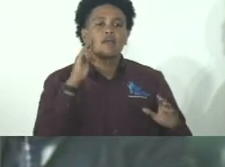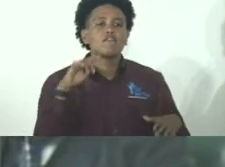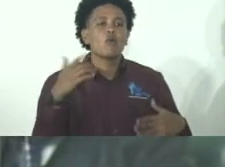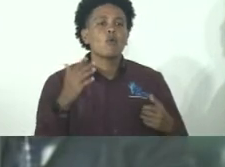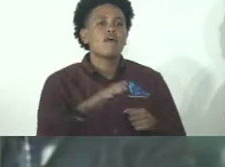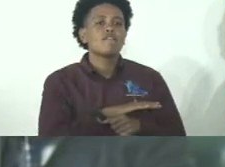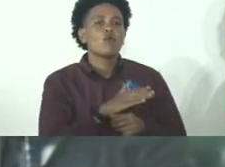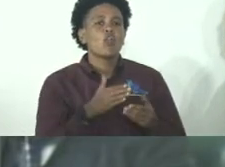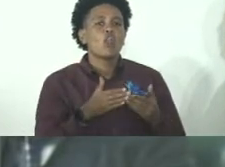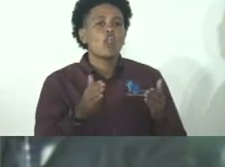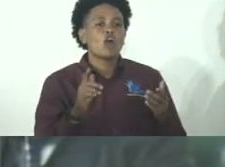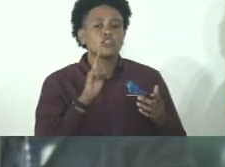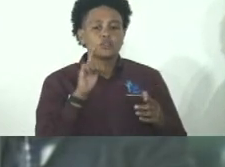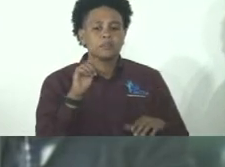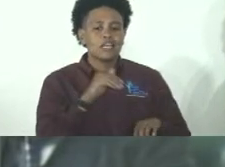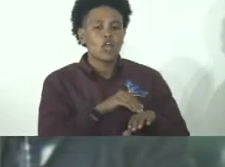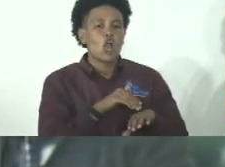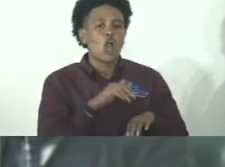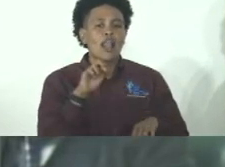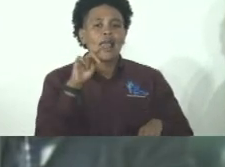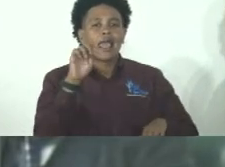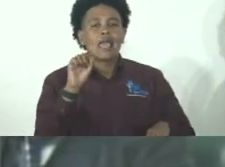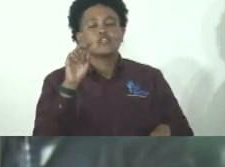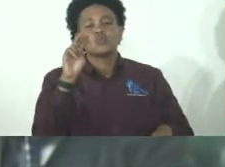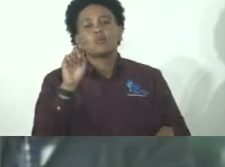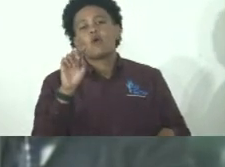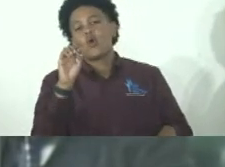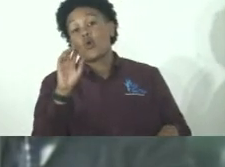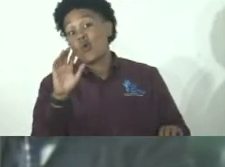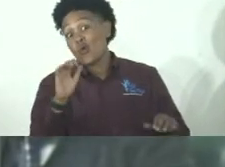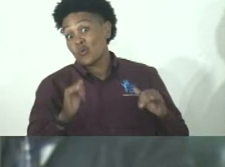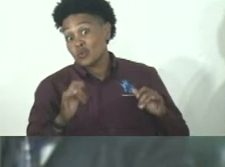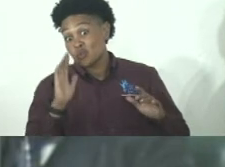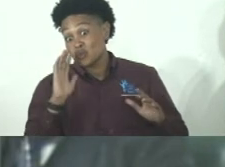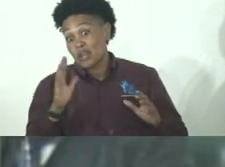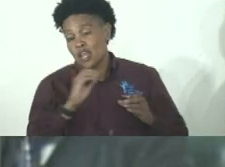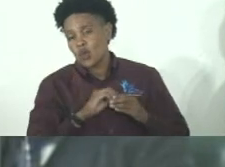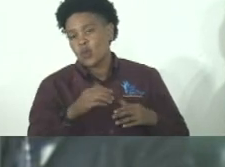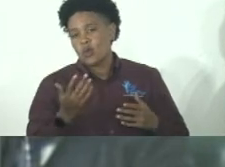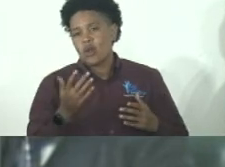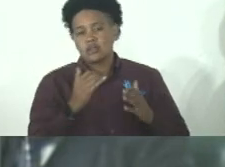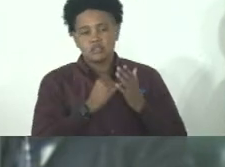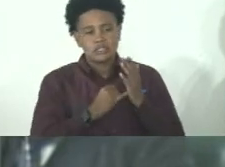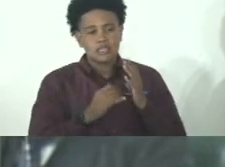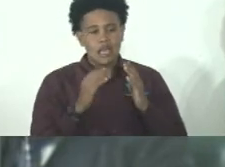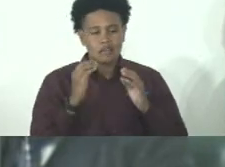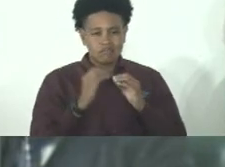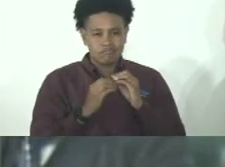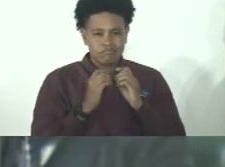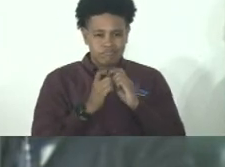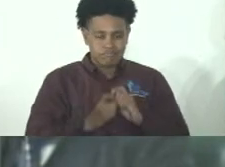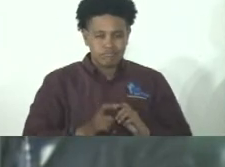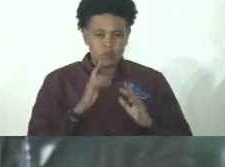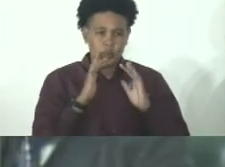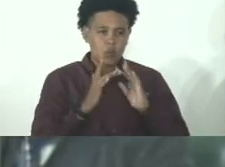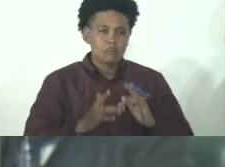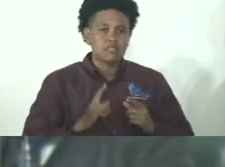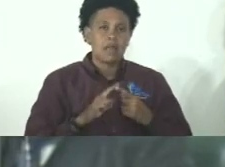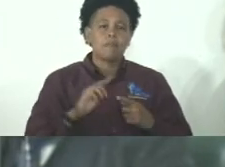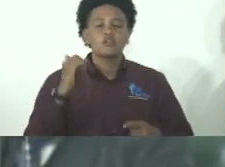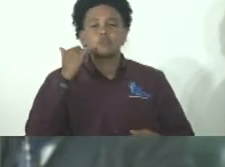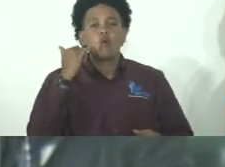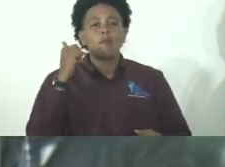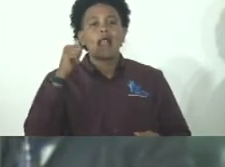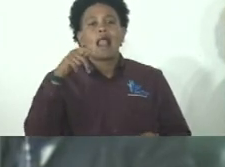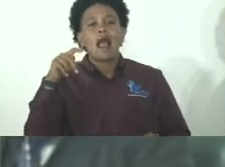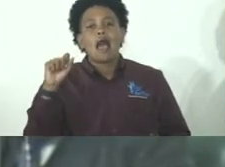launch to be called ends 2.0 which will include a redesigned website and mobile apps as